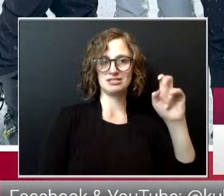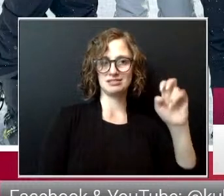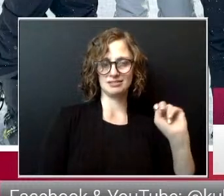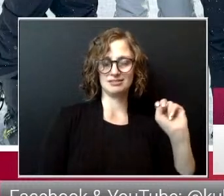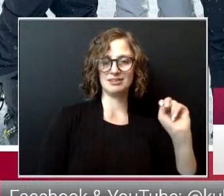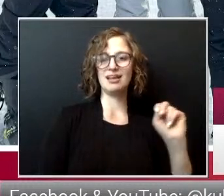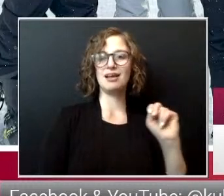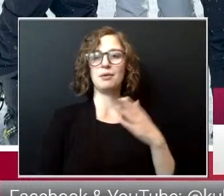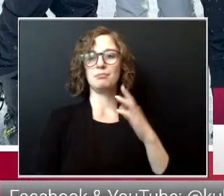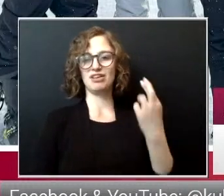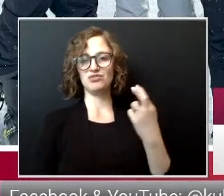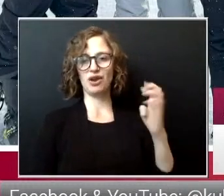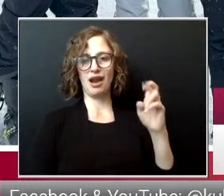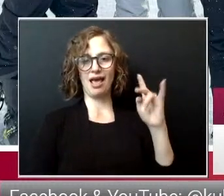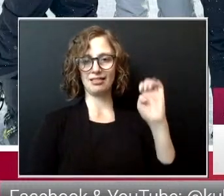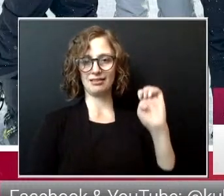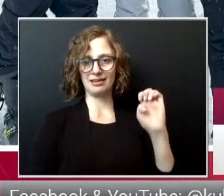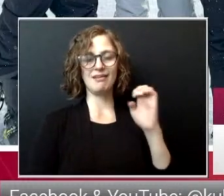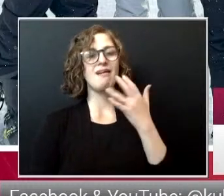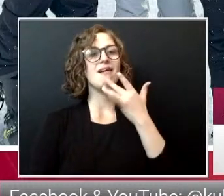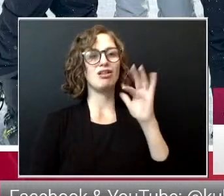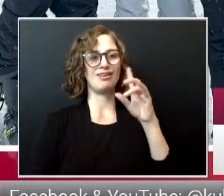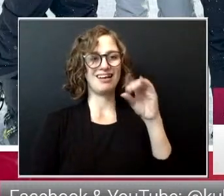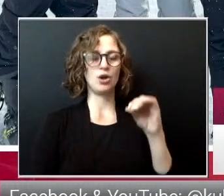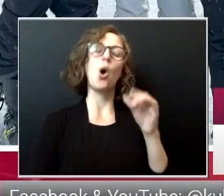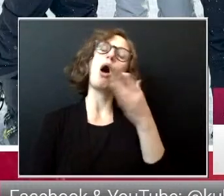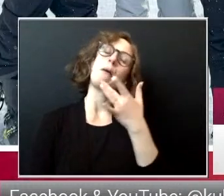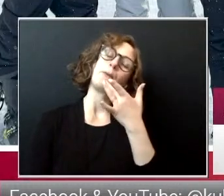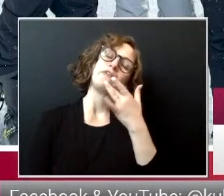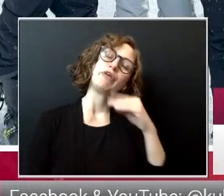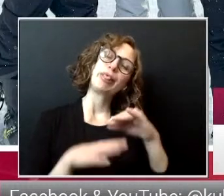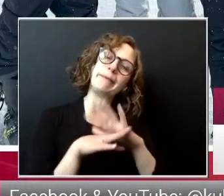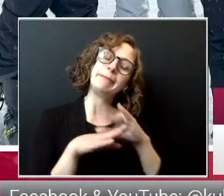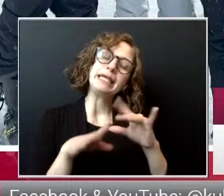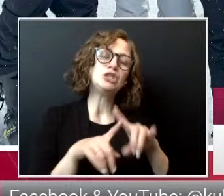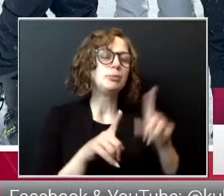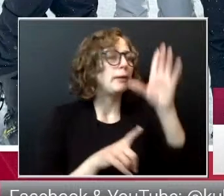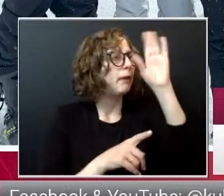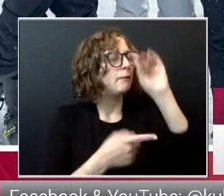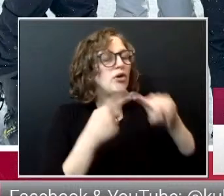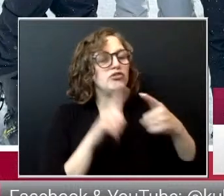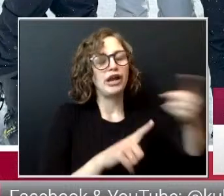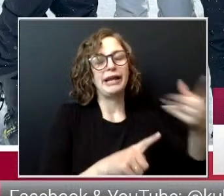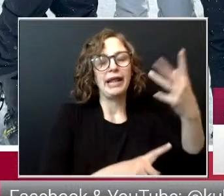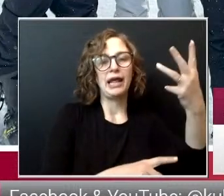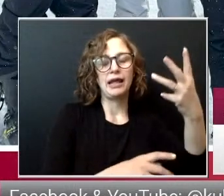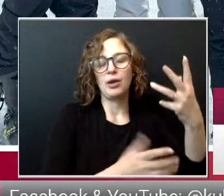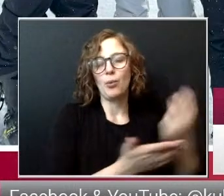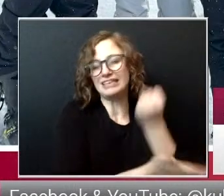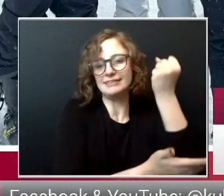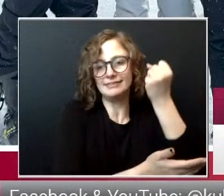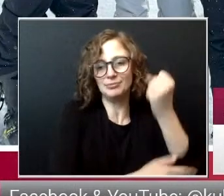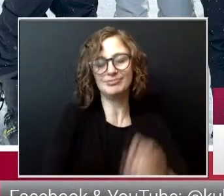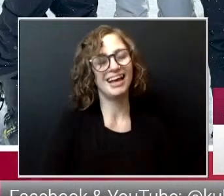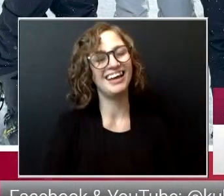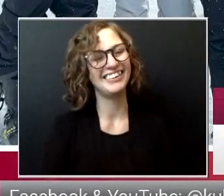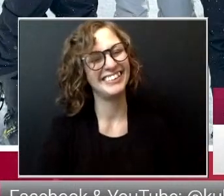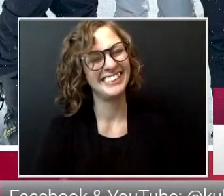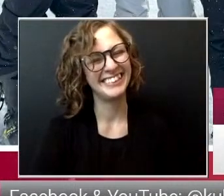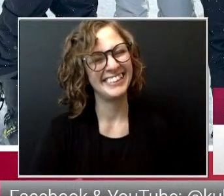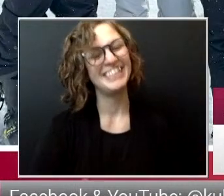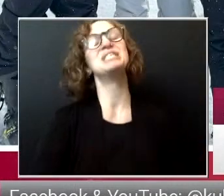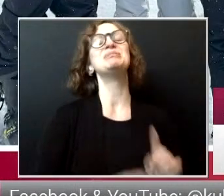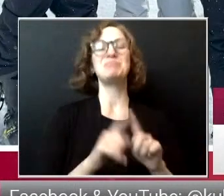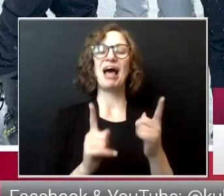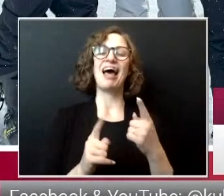Colorado. I actually would prefer the beach, but my boyfriend always wins. Drags you to the tops of mountains. It's true, but I do love to